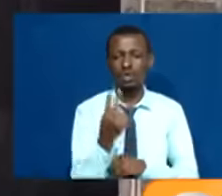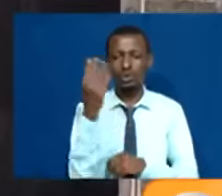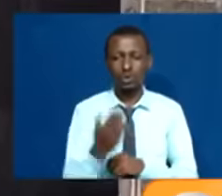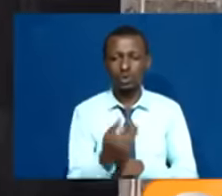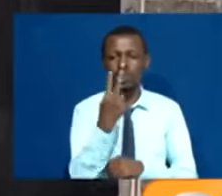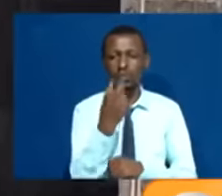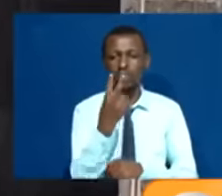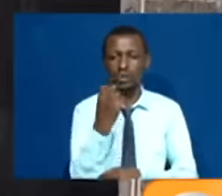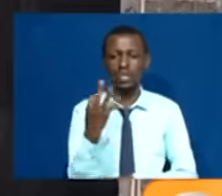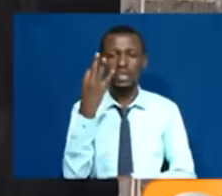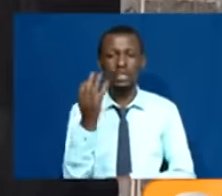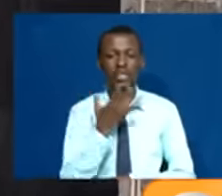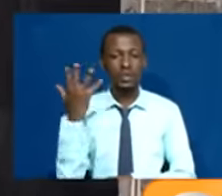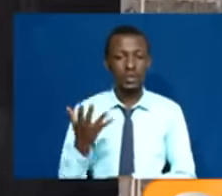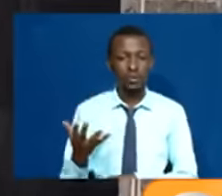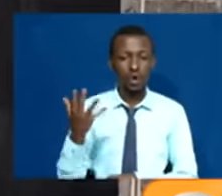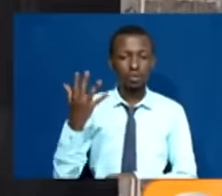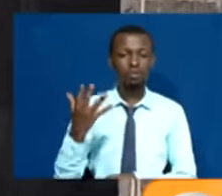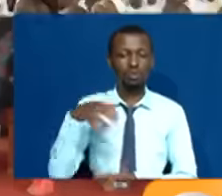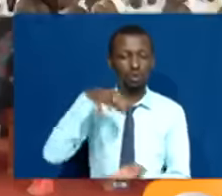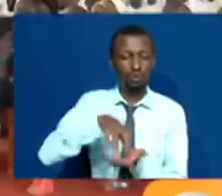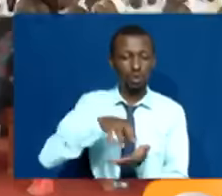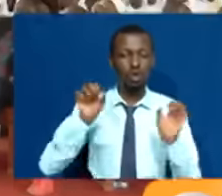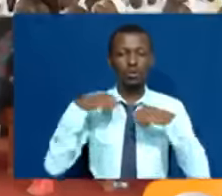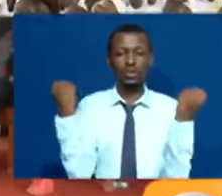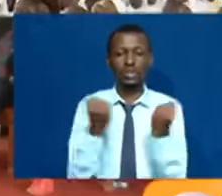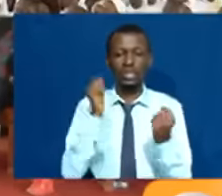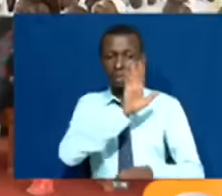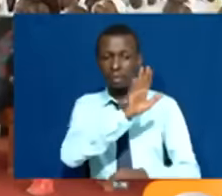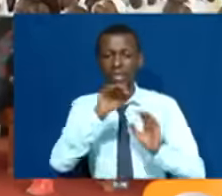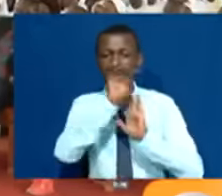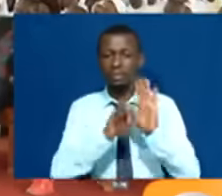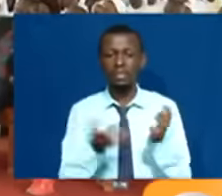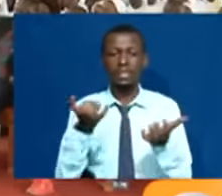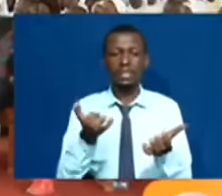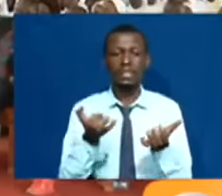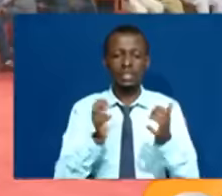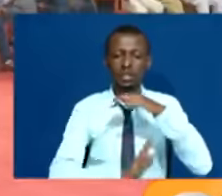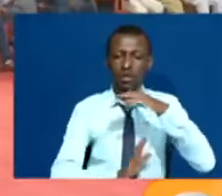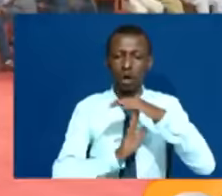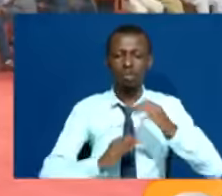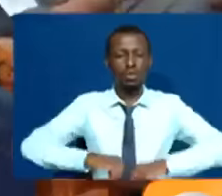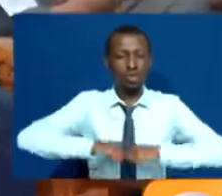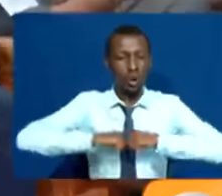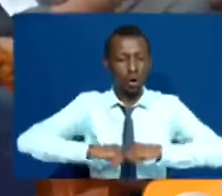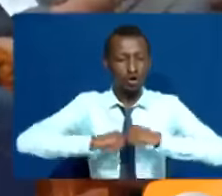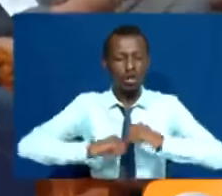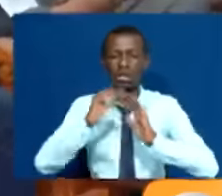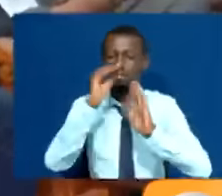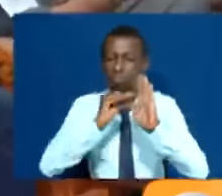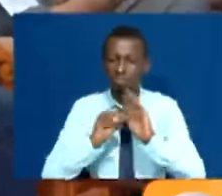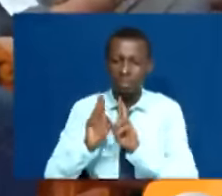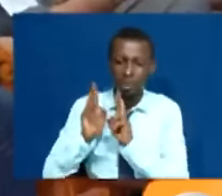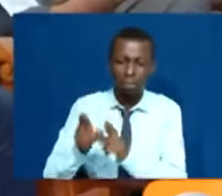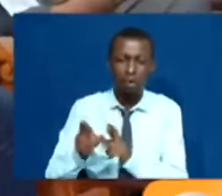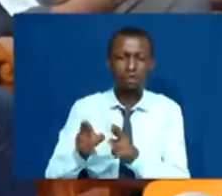03-19-12-2023. But he was told due to his status in society, his statement needed to be recorded by a senior officer. He was asked to go to